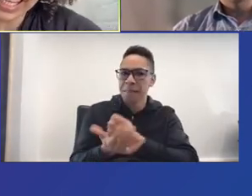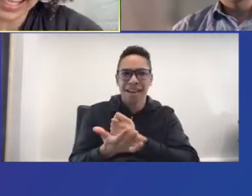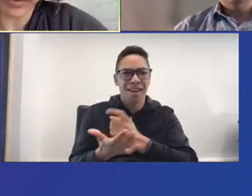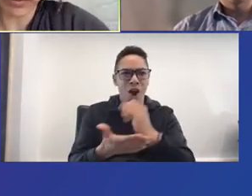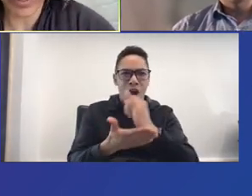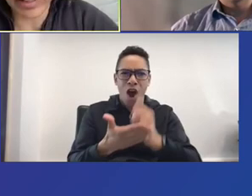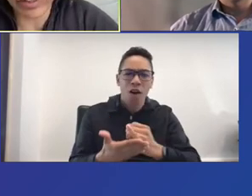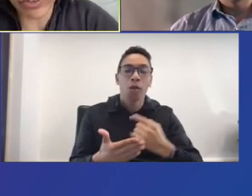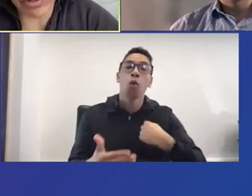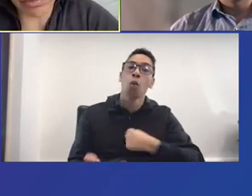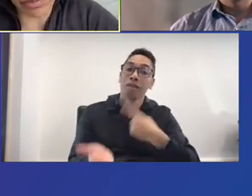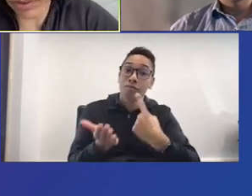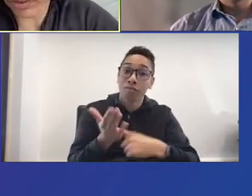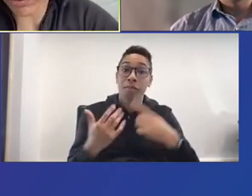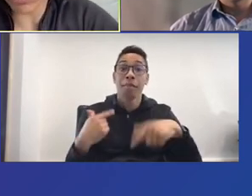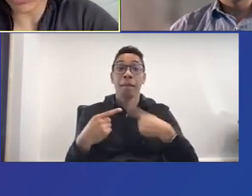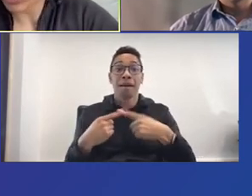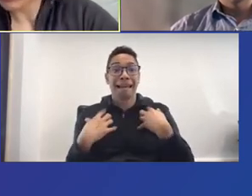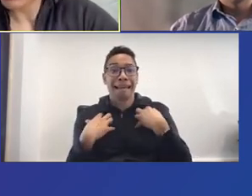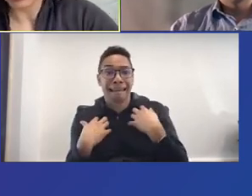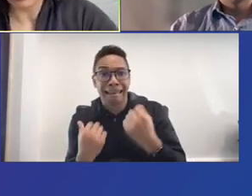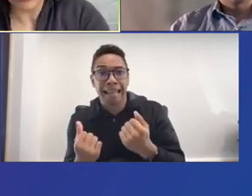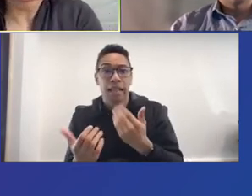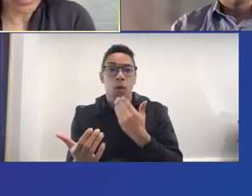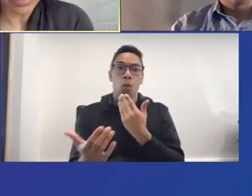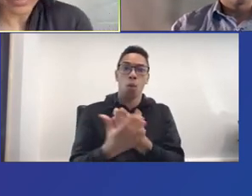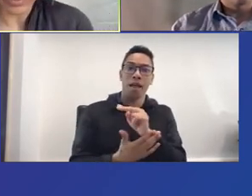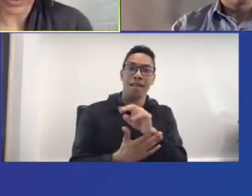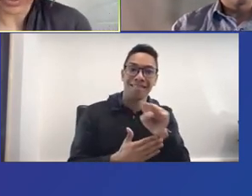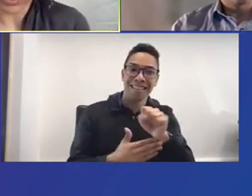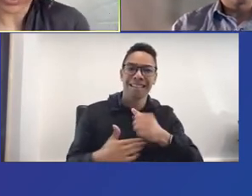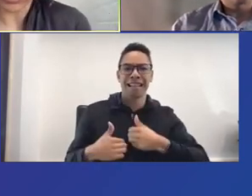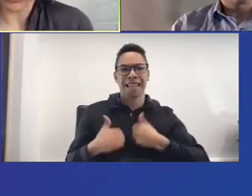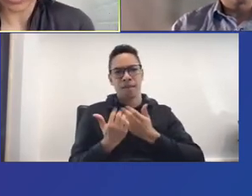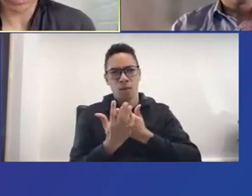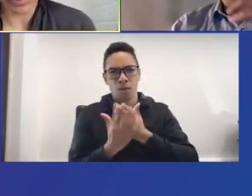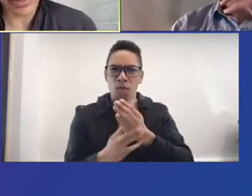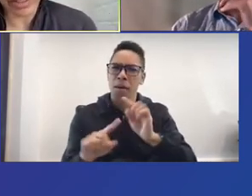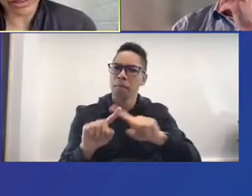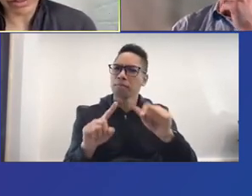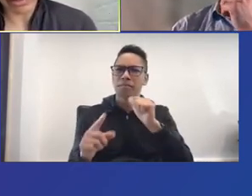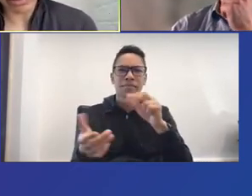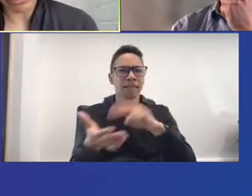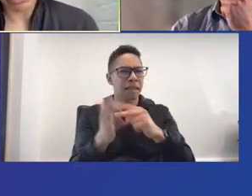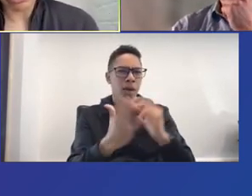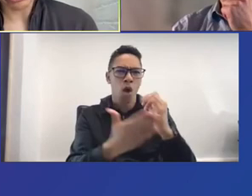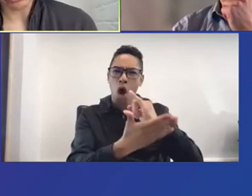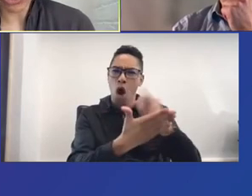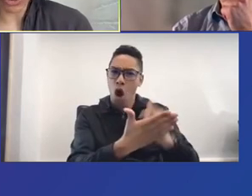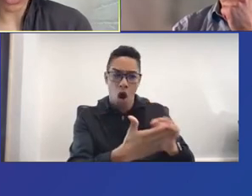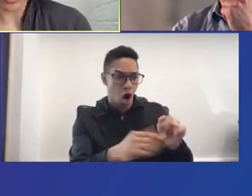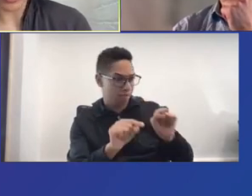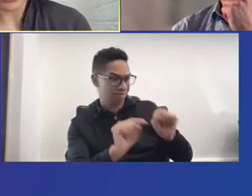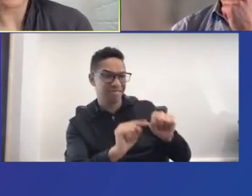about healing and wellness and moving through, but that doesn't mean that our art is therapeutic